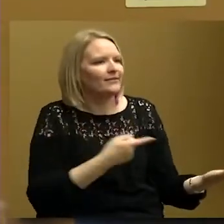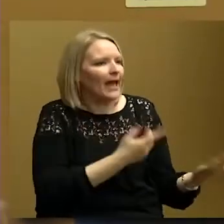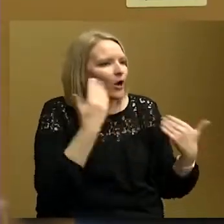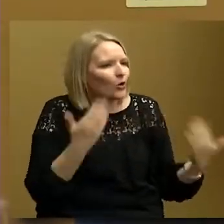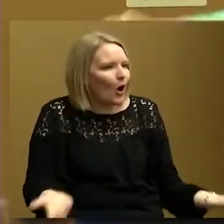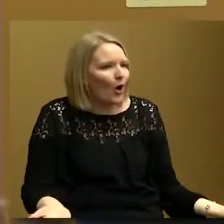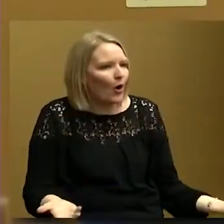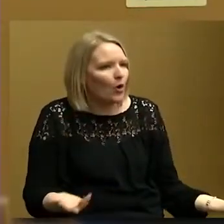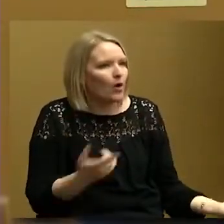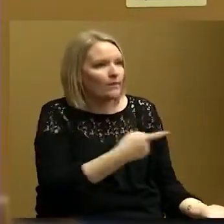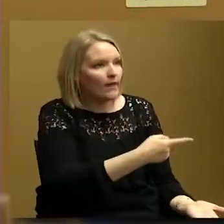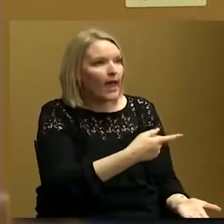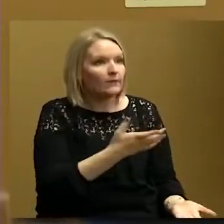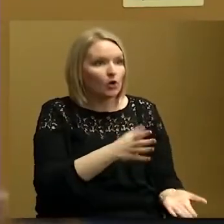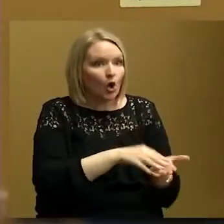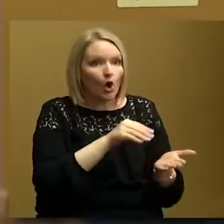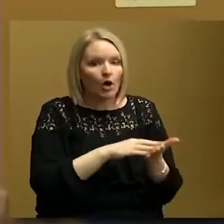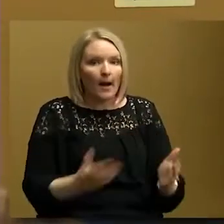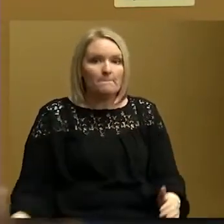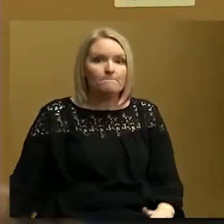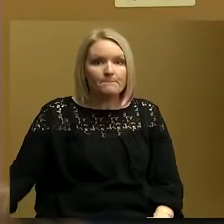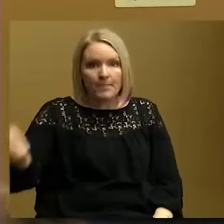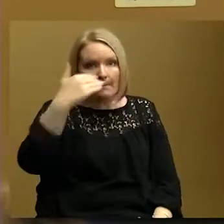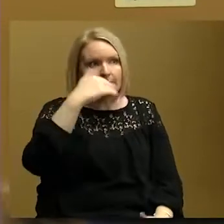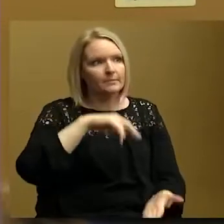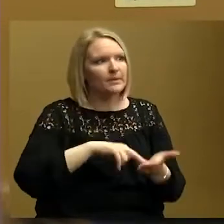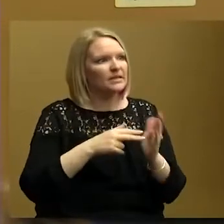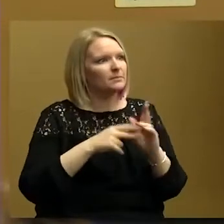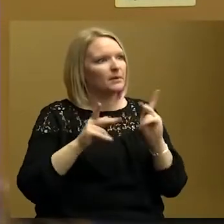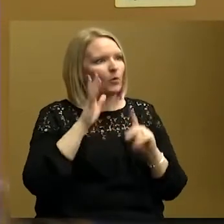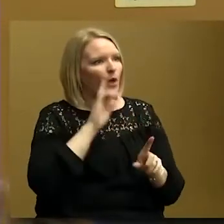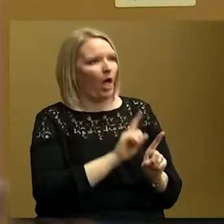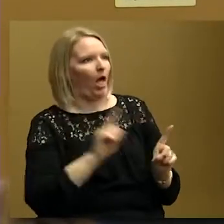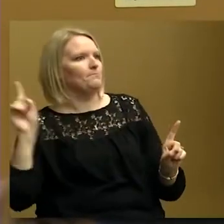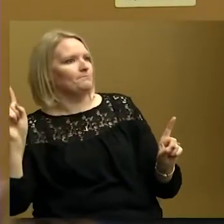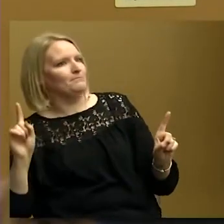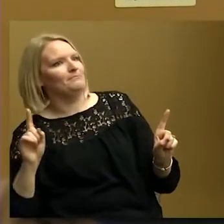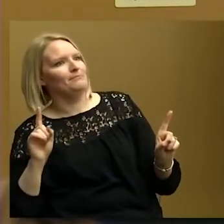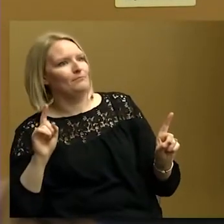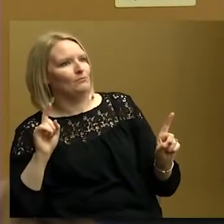They've learned that this gets people running,